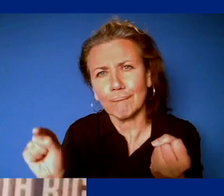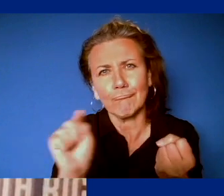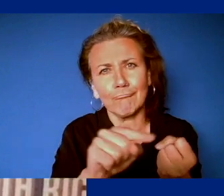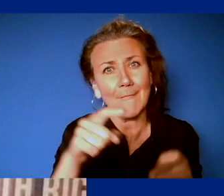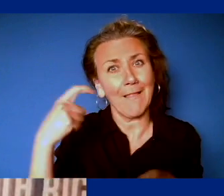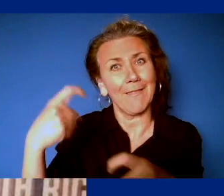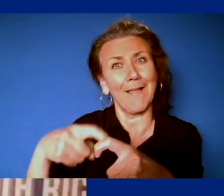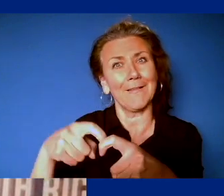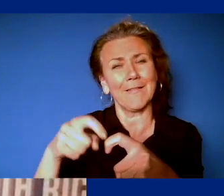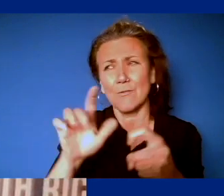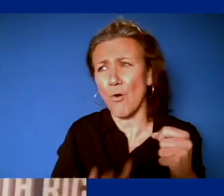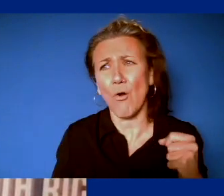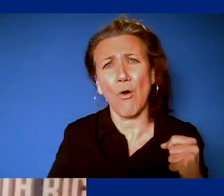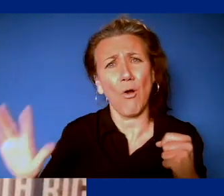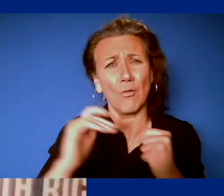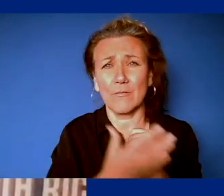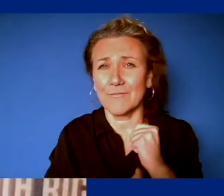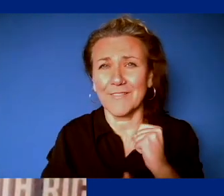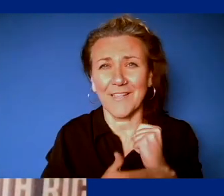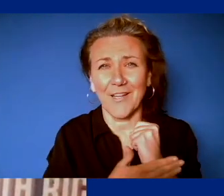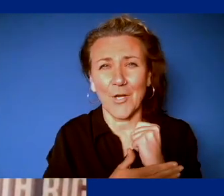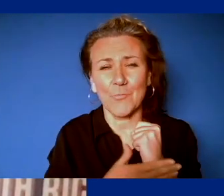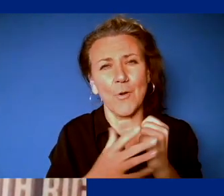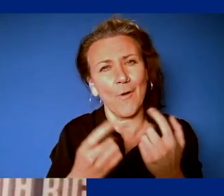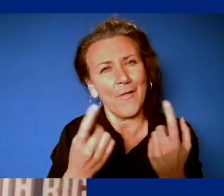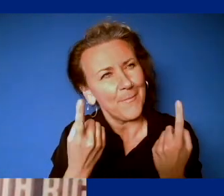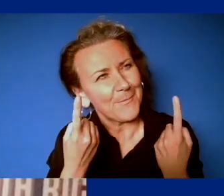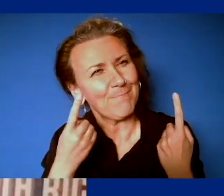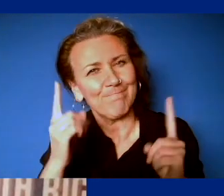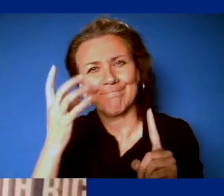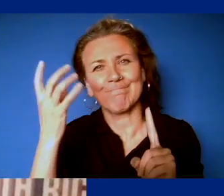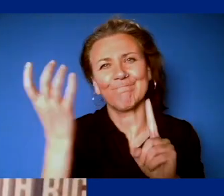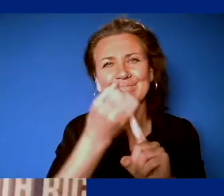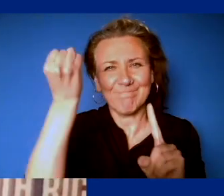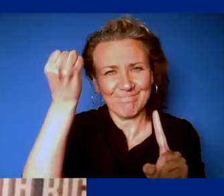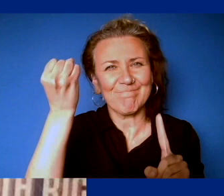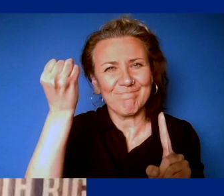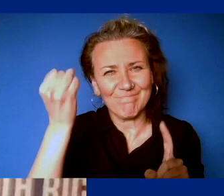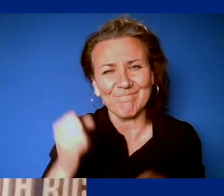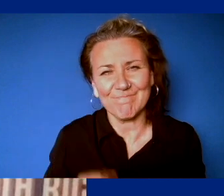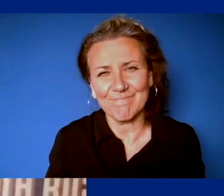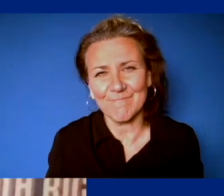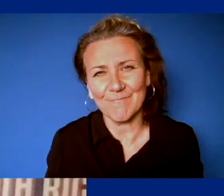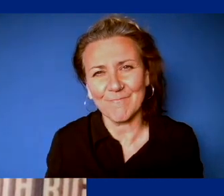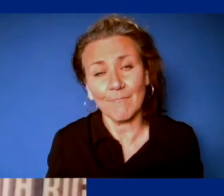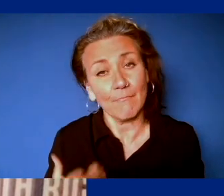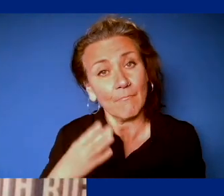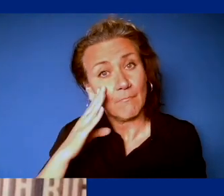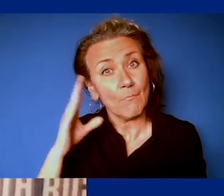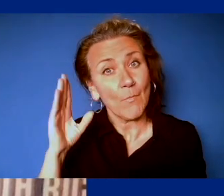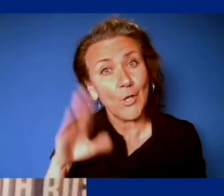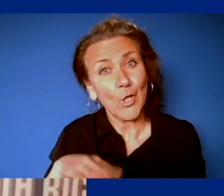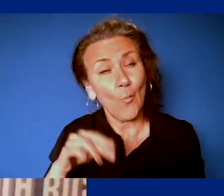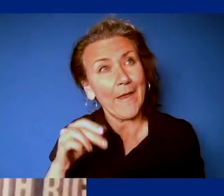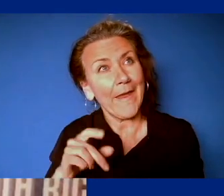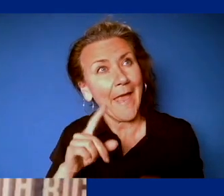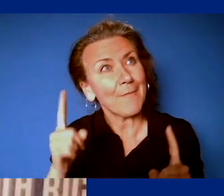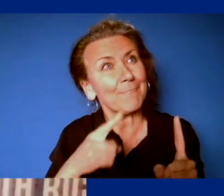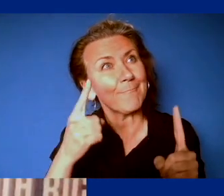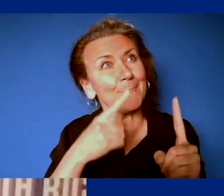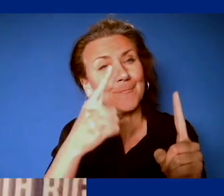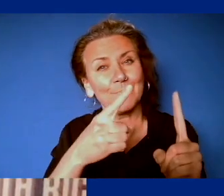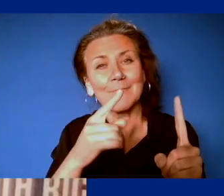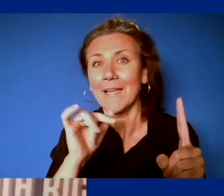help support Latinas across this great nation to reach those heights. We know that we will be able to reach